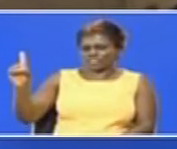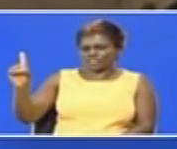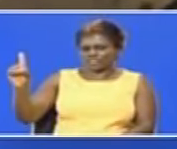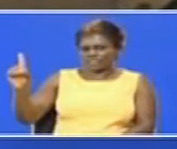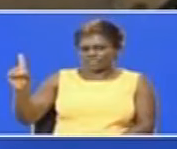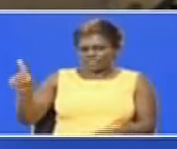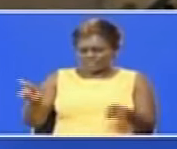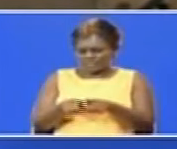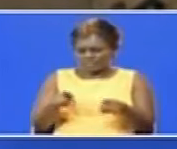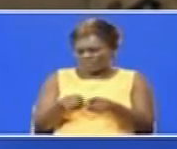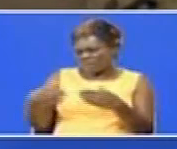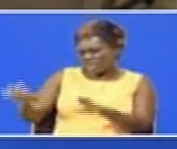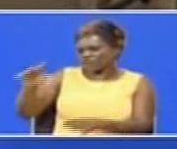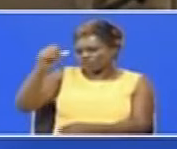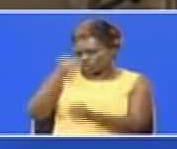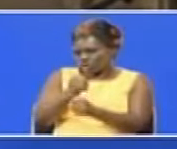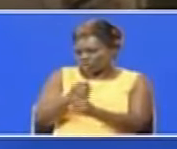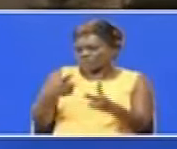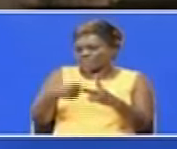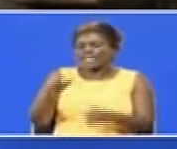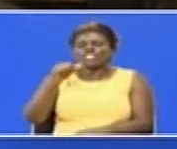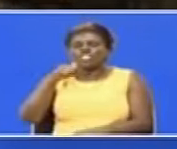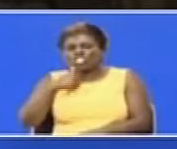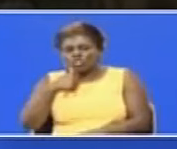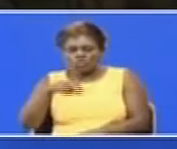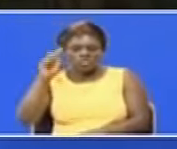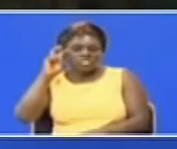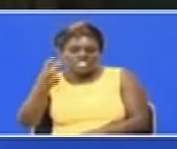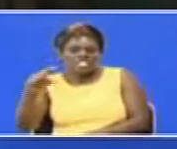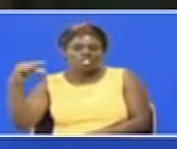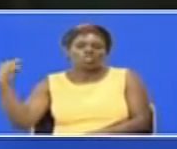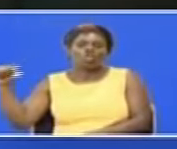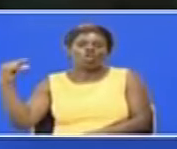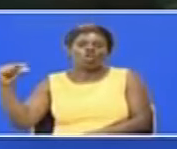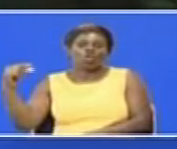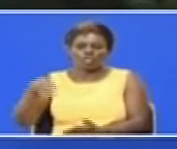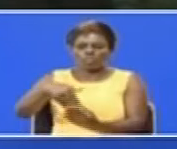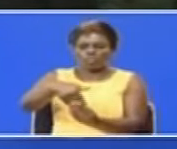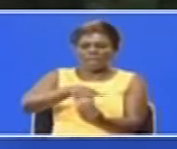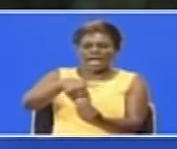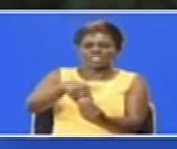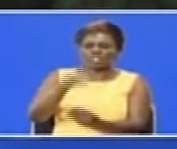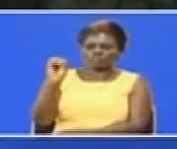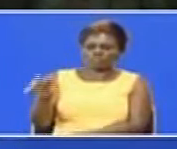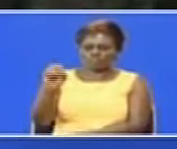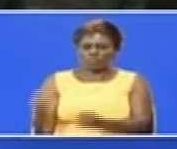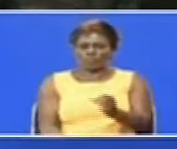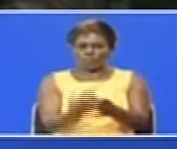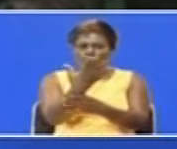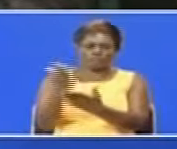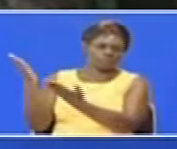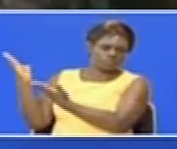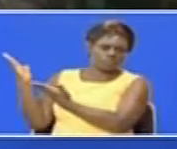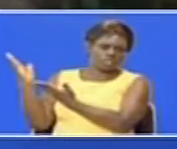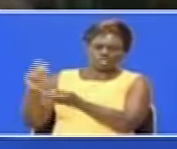his government job to begin something new. He saw gold in plastic waste. So he established this facility to